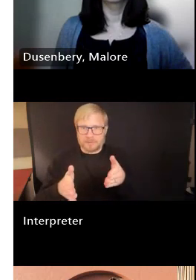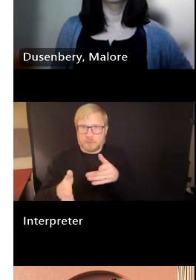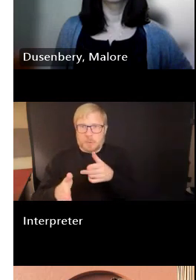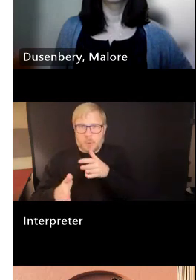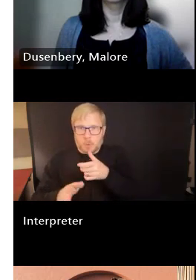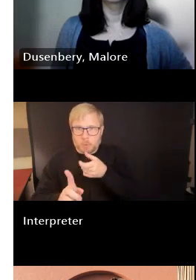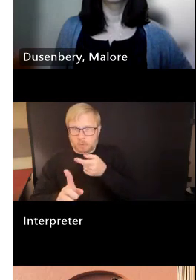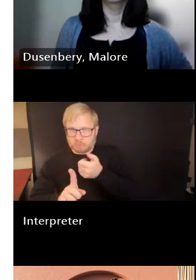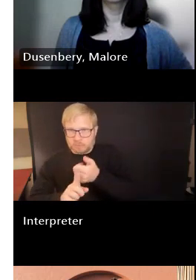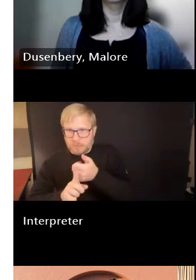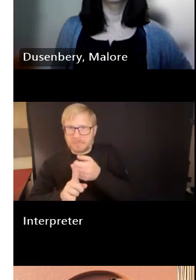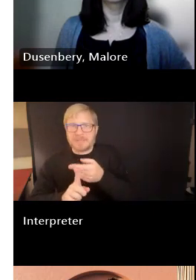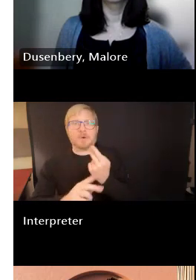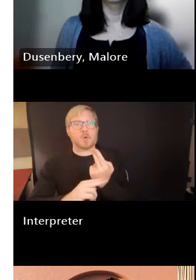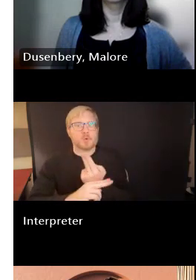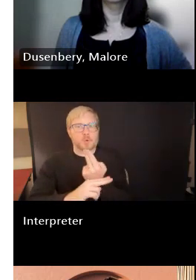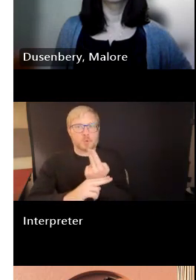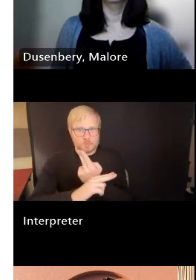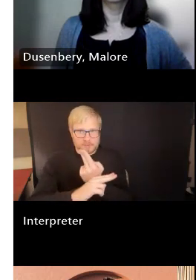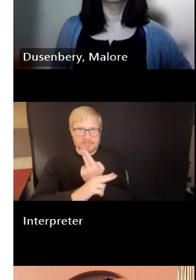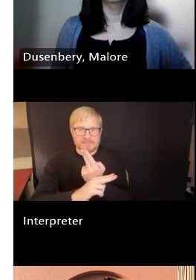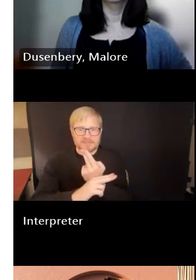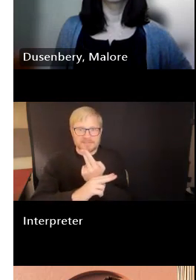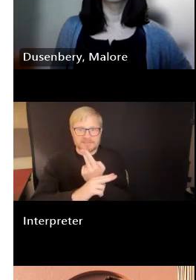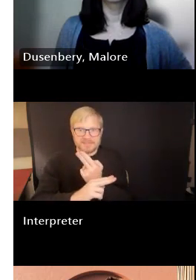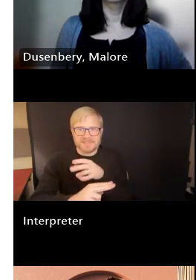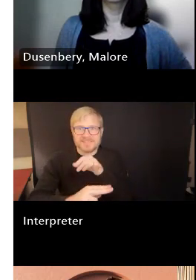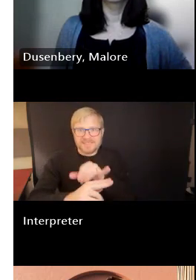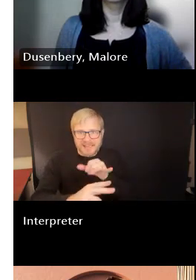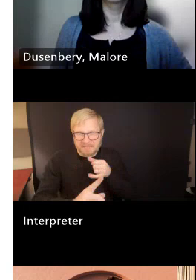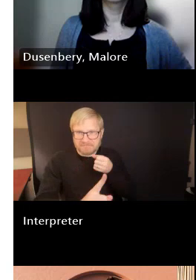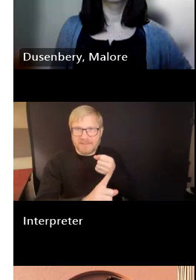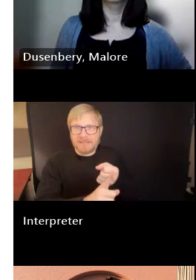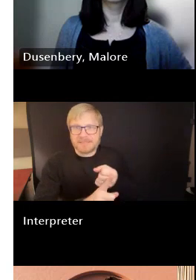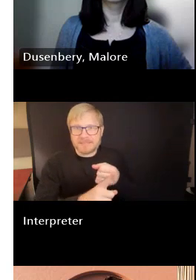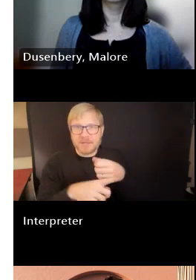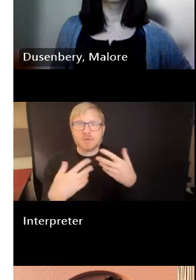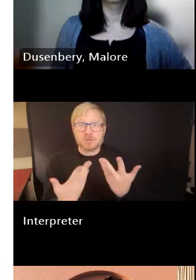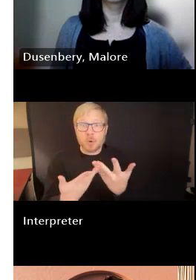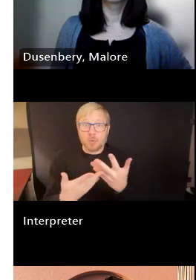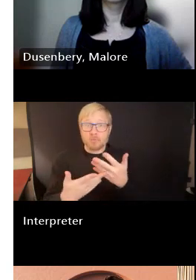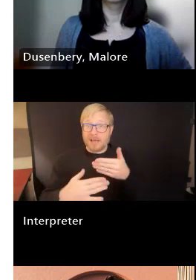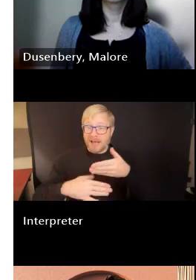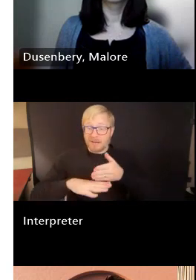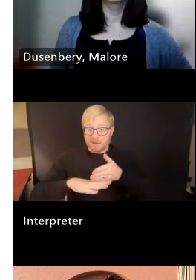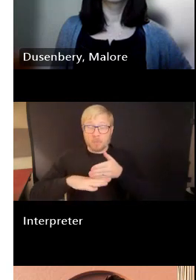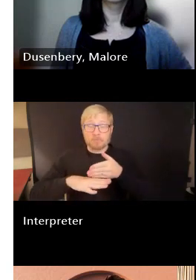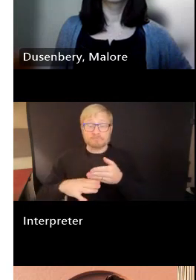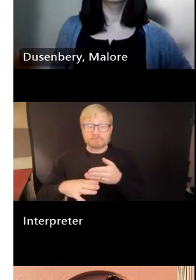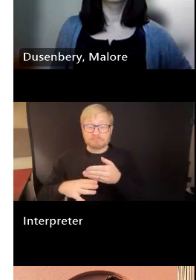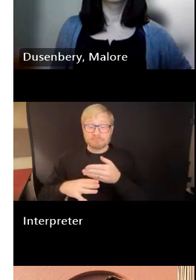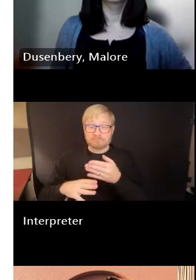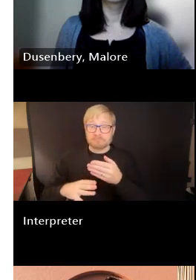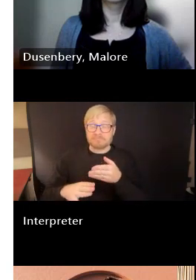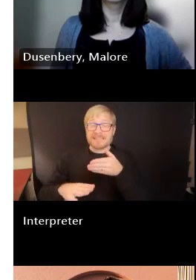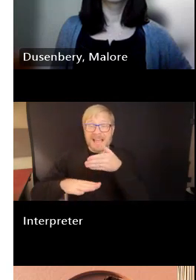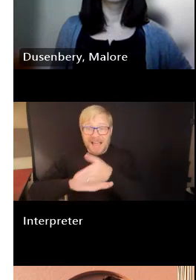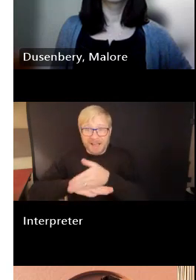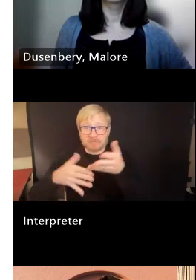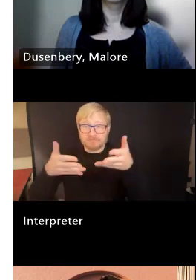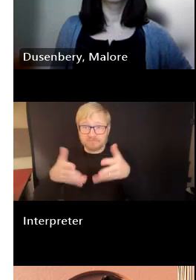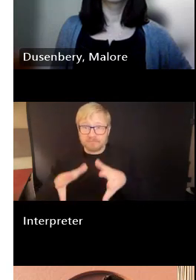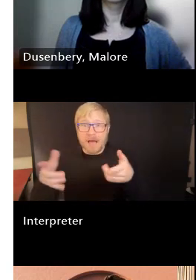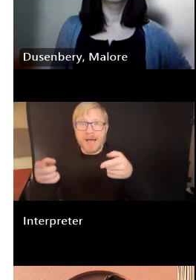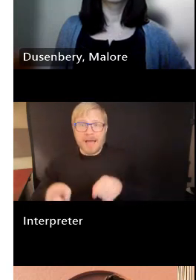then also in the life after violence, do you have to share a lot of space, community space, because there's no other option? Do you